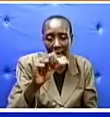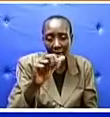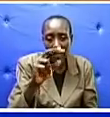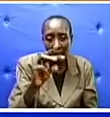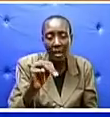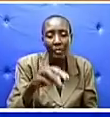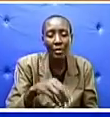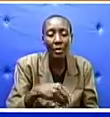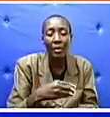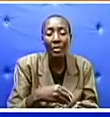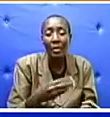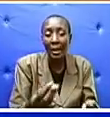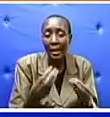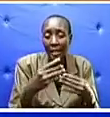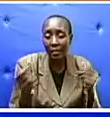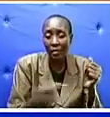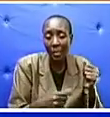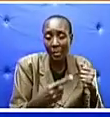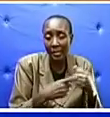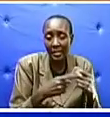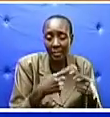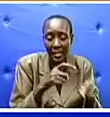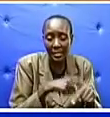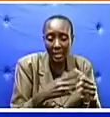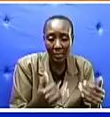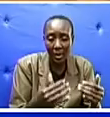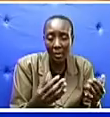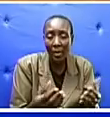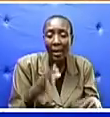the shortage is over. So there's a lot of,